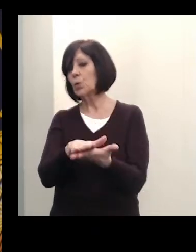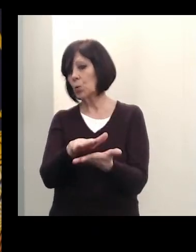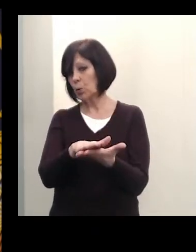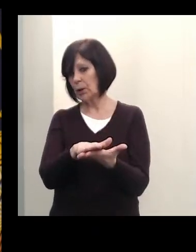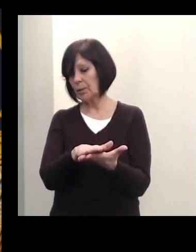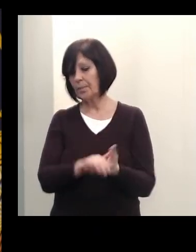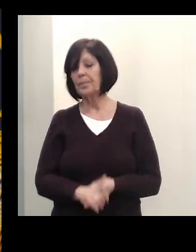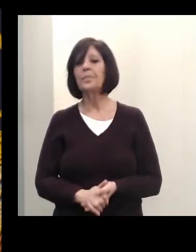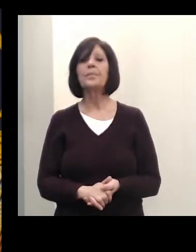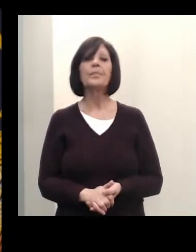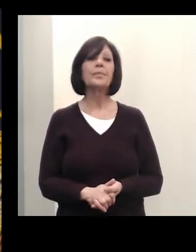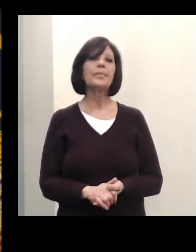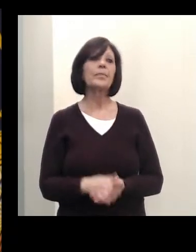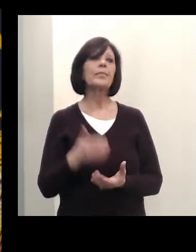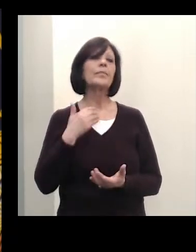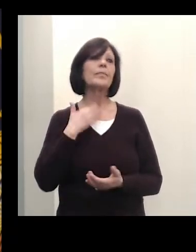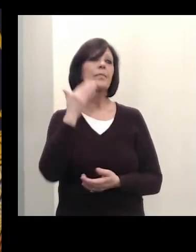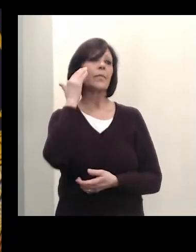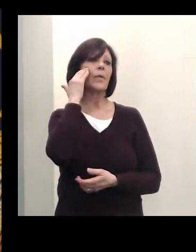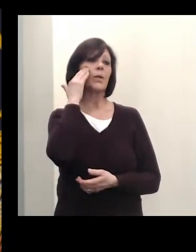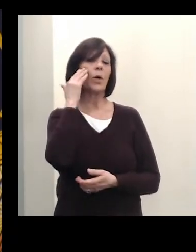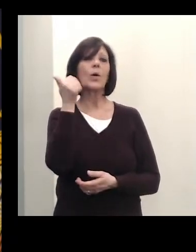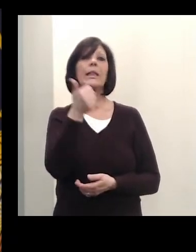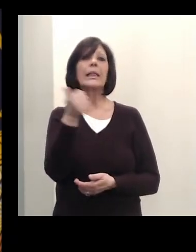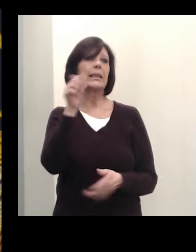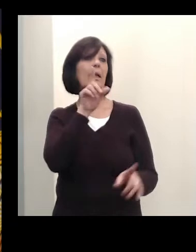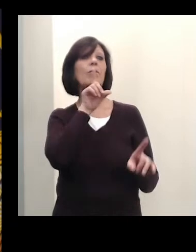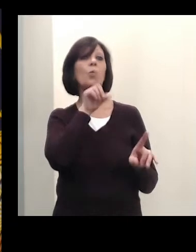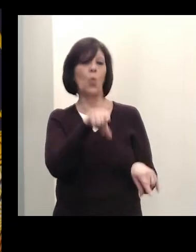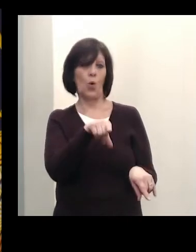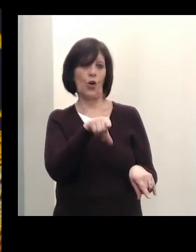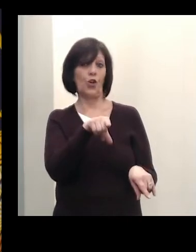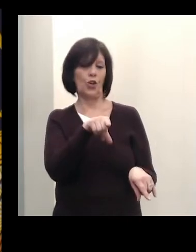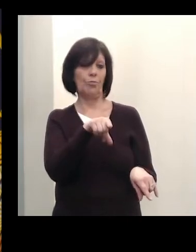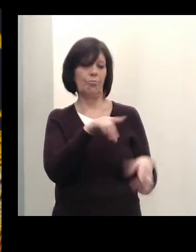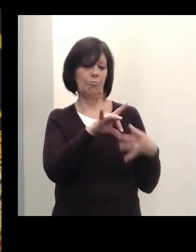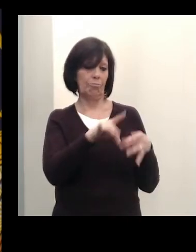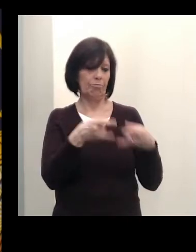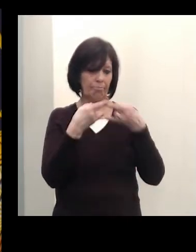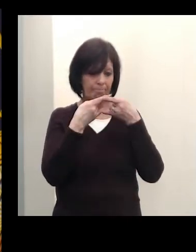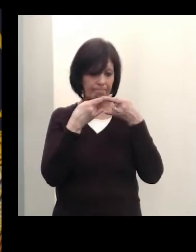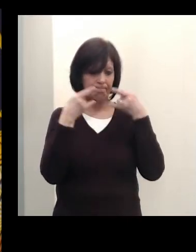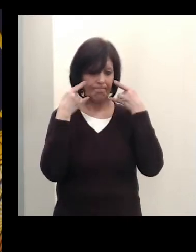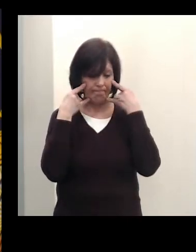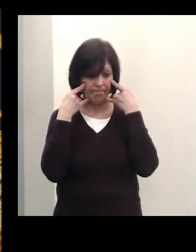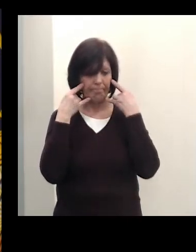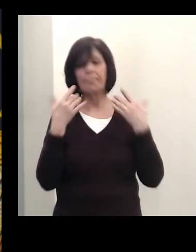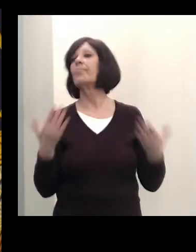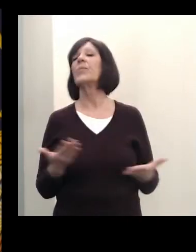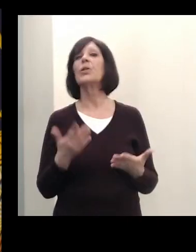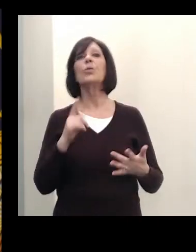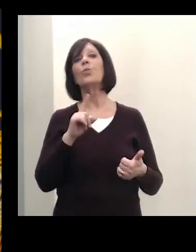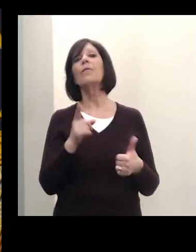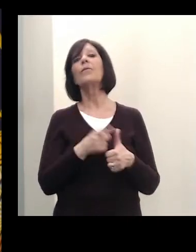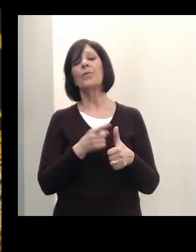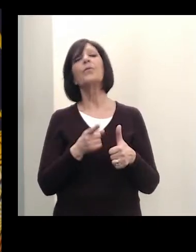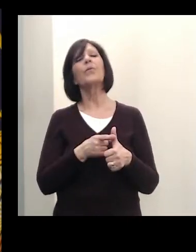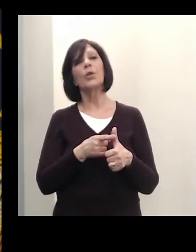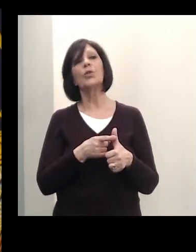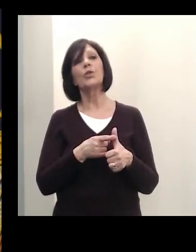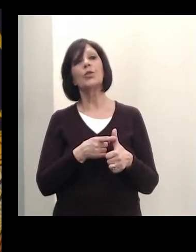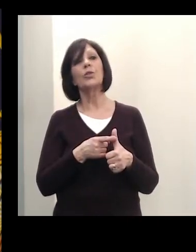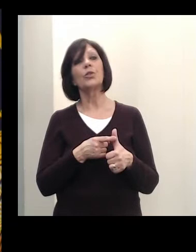that the executive order that pertains to mask mandates here in Erie County refers to any